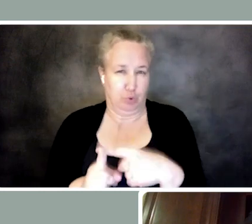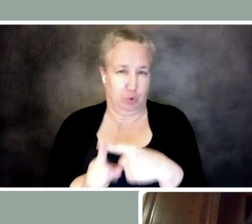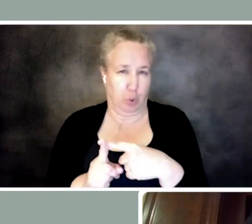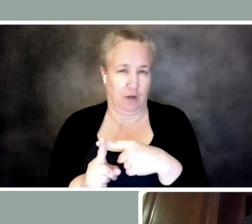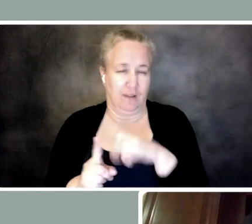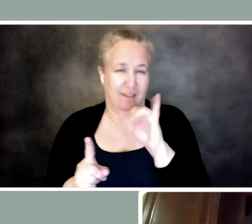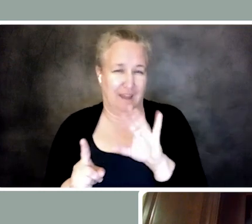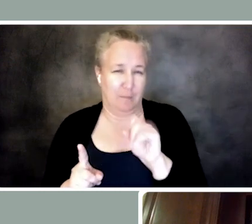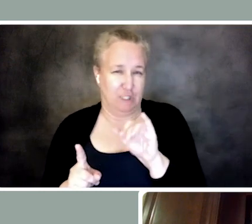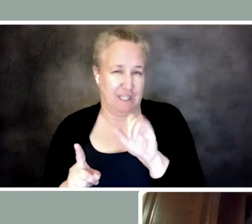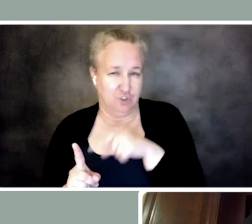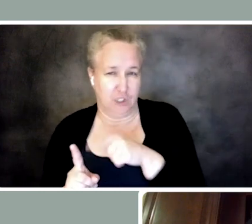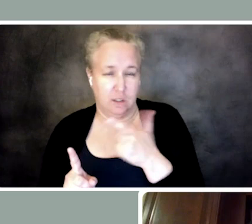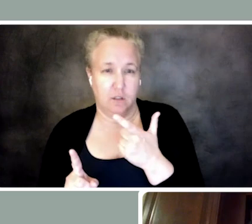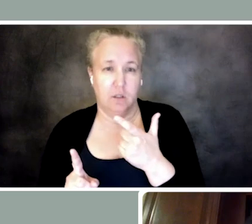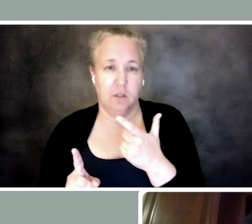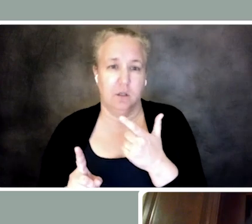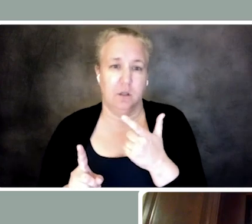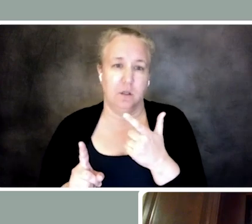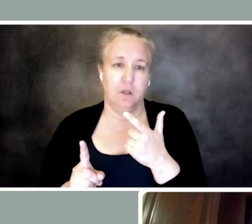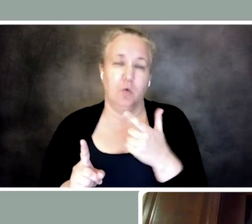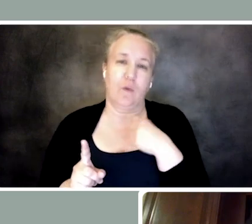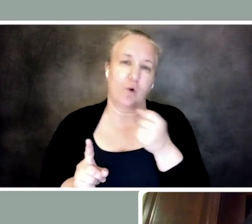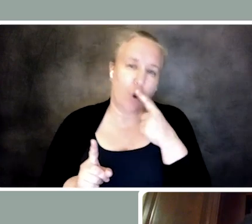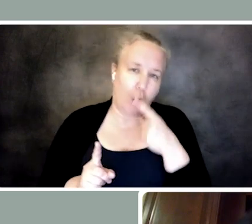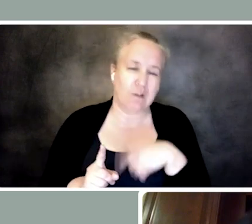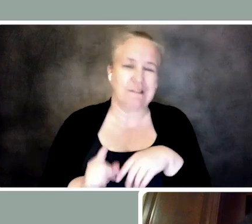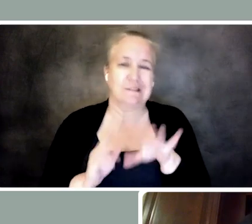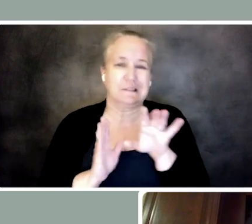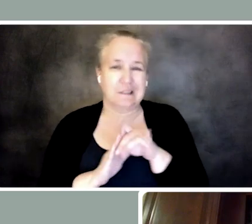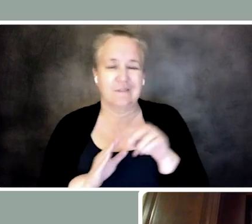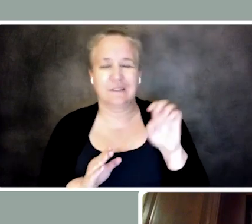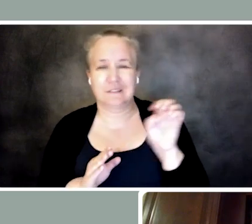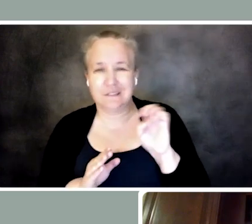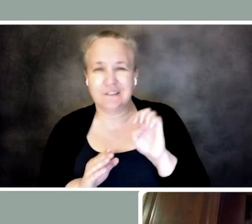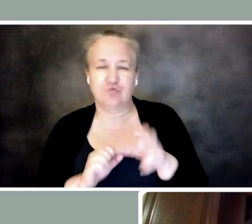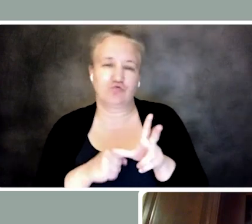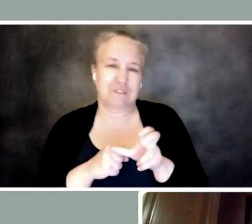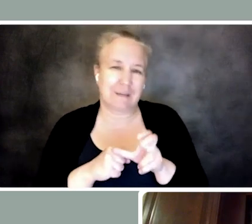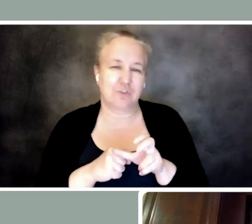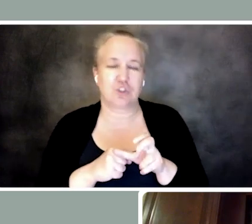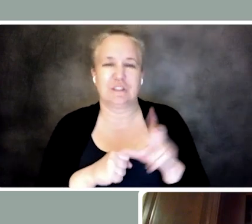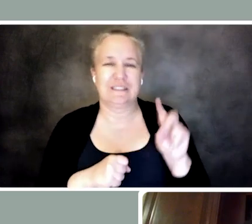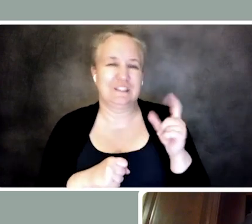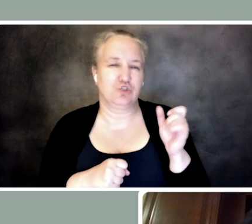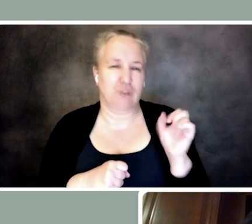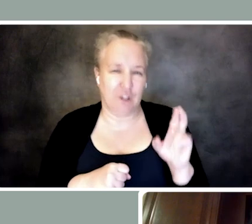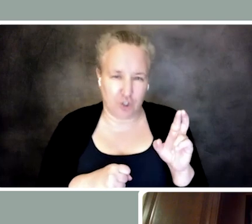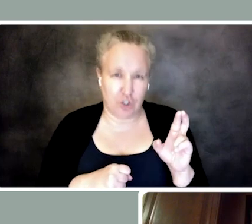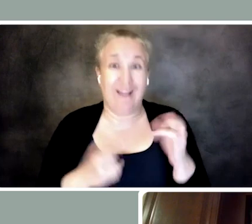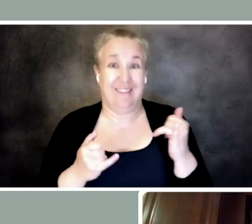mutation, with oral selective estrogen receptor degraders. So that is an area of active